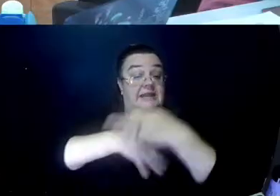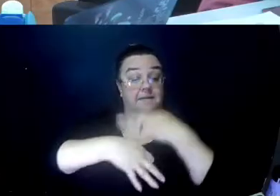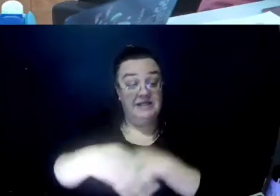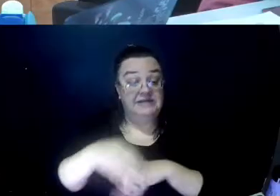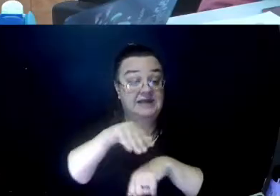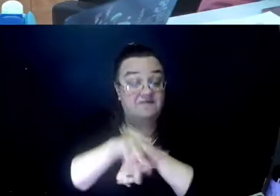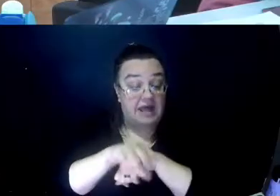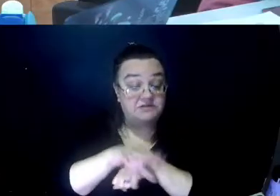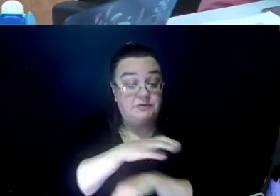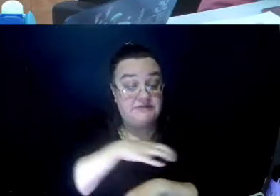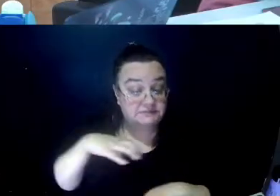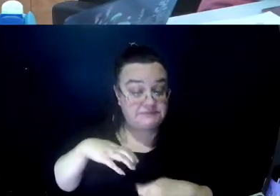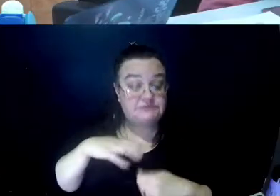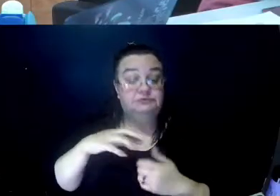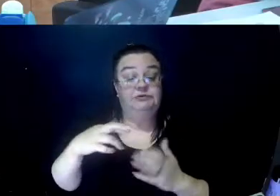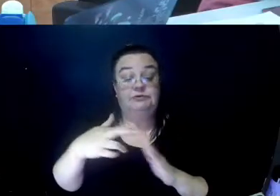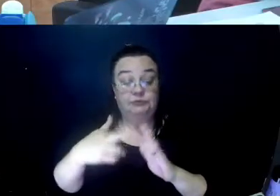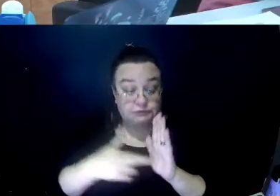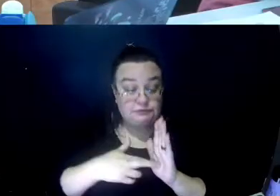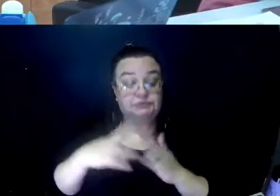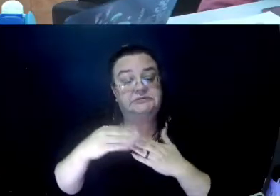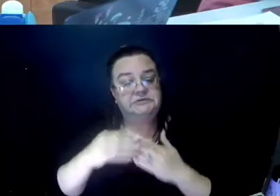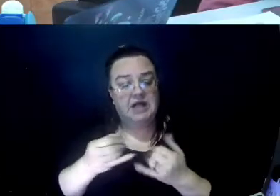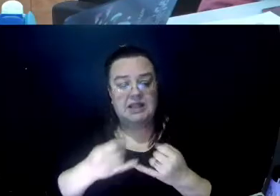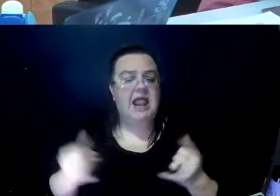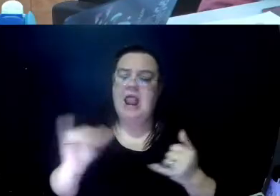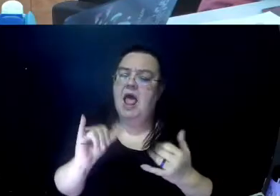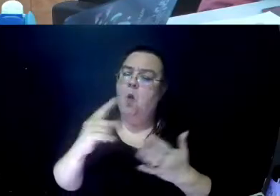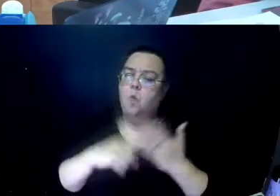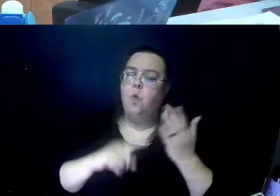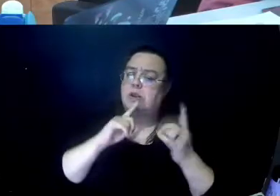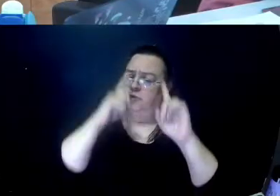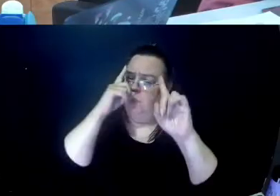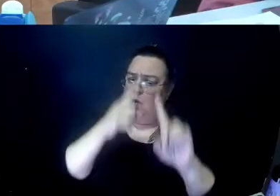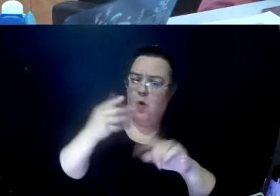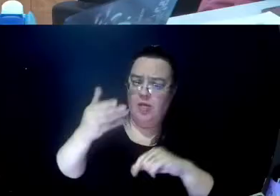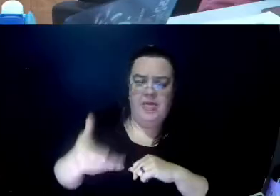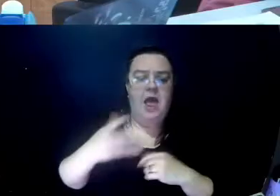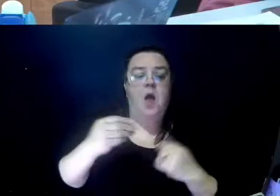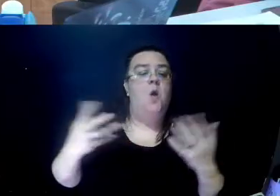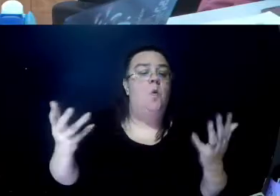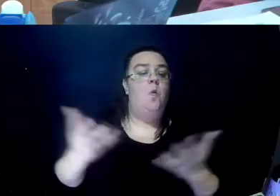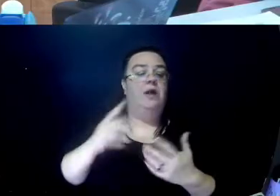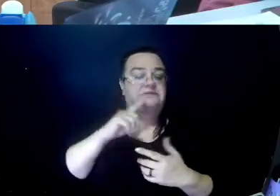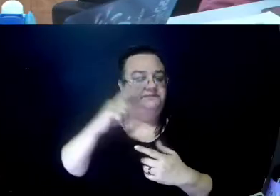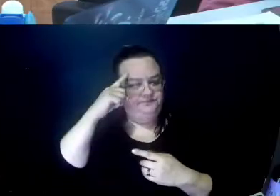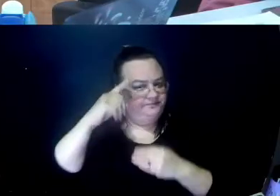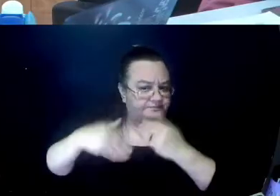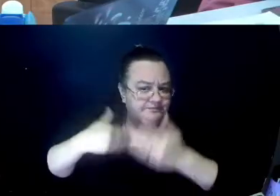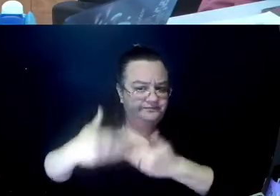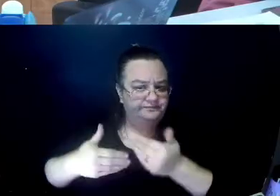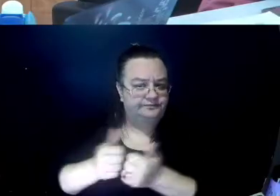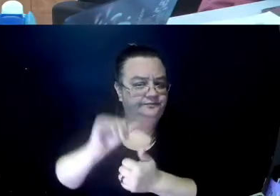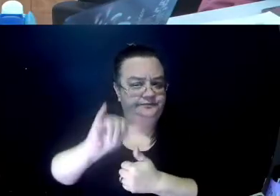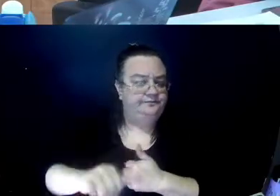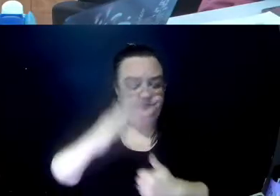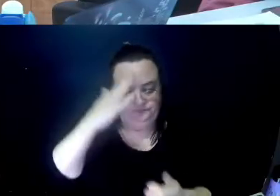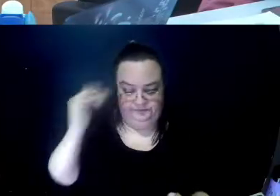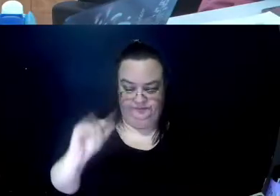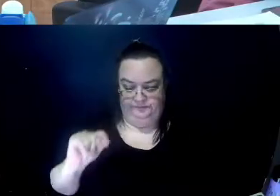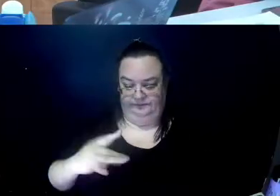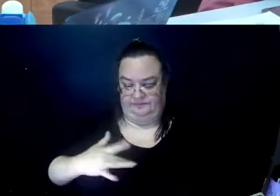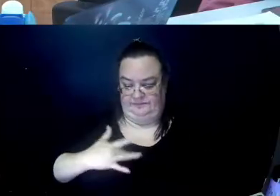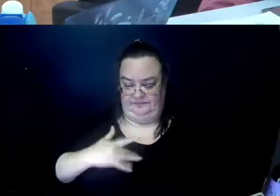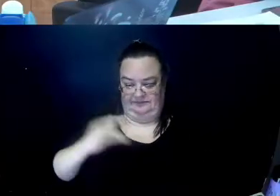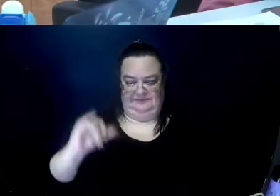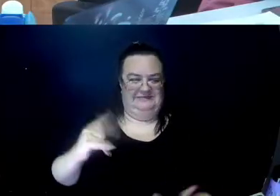and guidelines? Like what is the goal there, and what are the what is the thinking there? Because it feels like there's